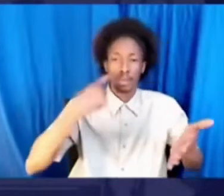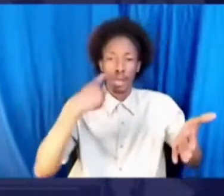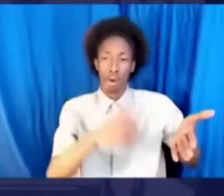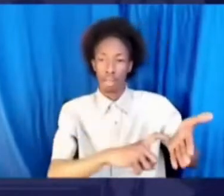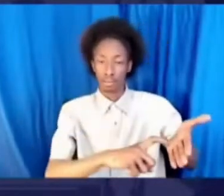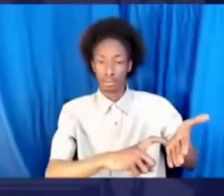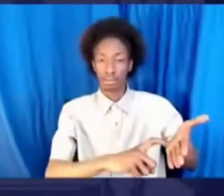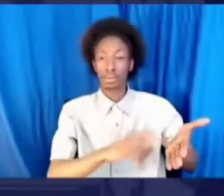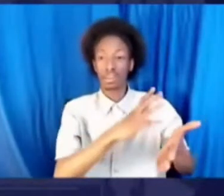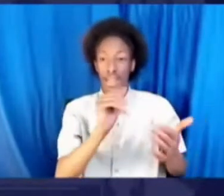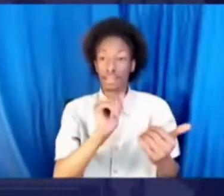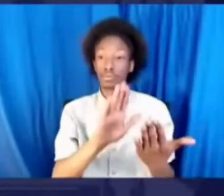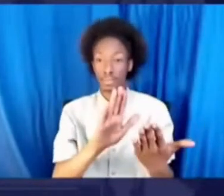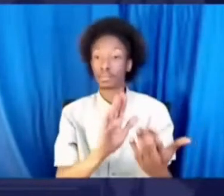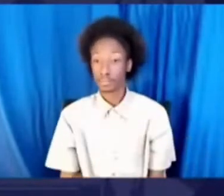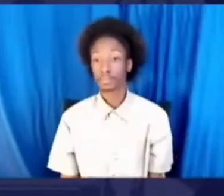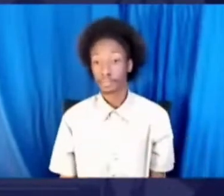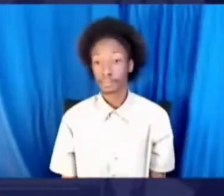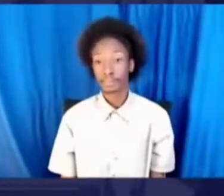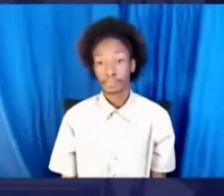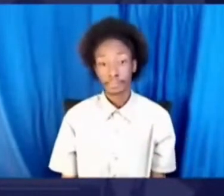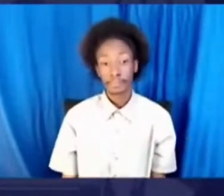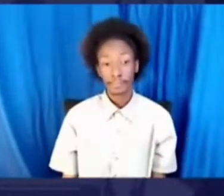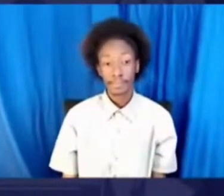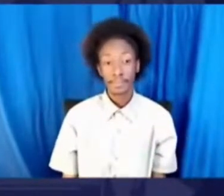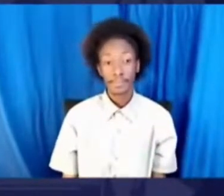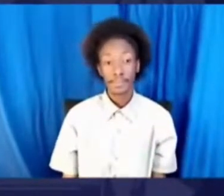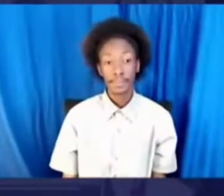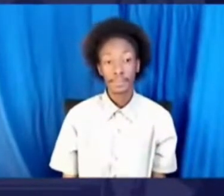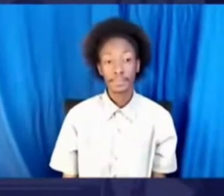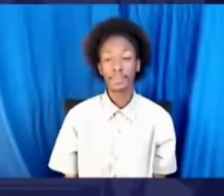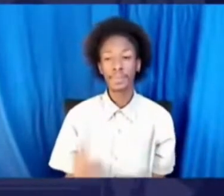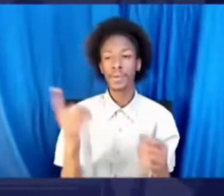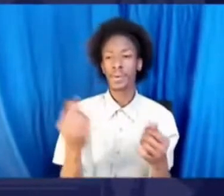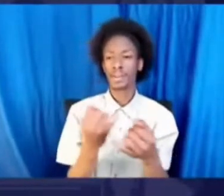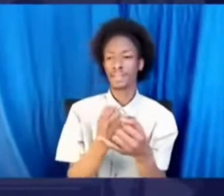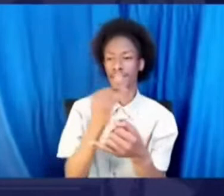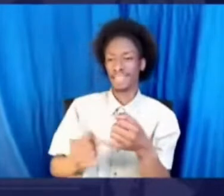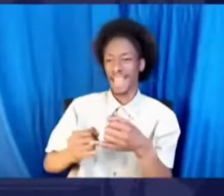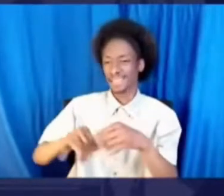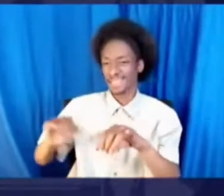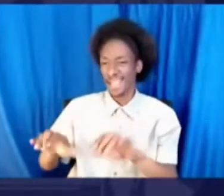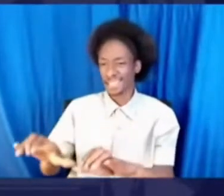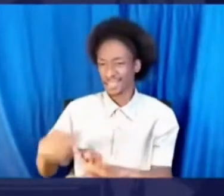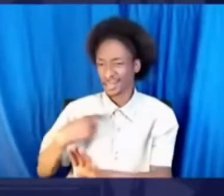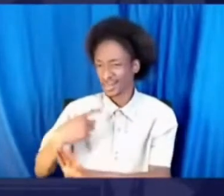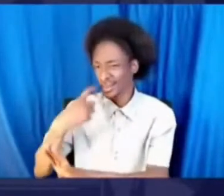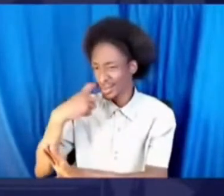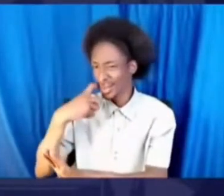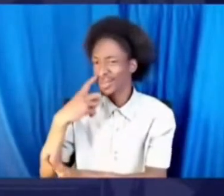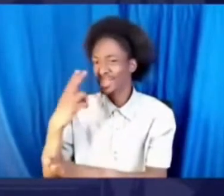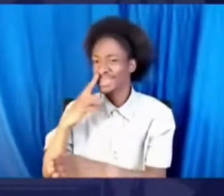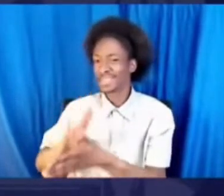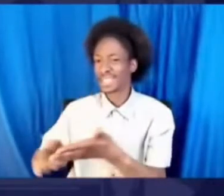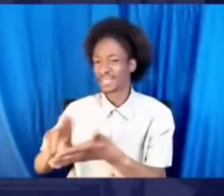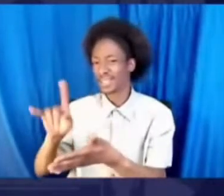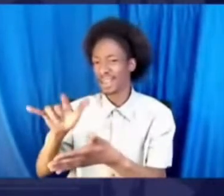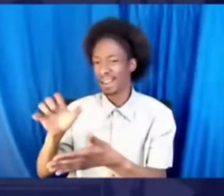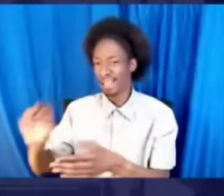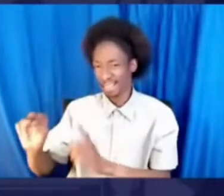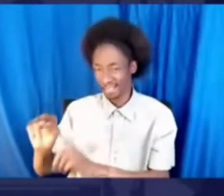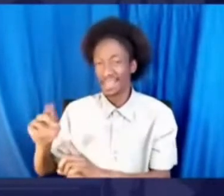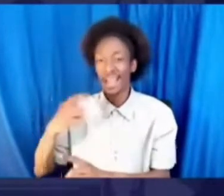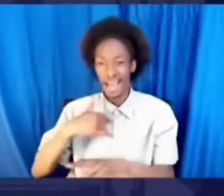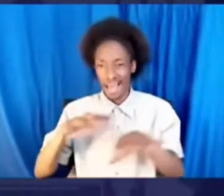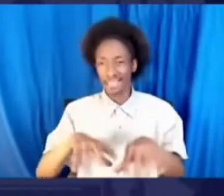and addressed. One of the last actions, as you heard Secretary Yellen mentioned, I took as a United States